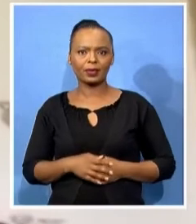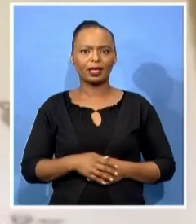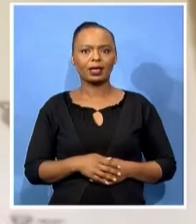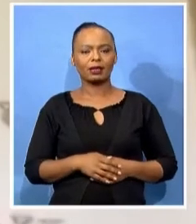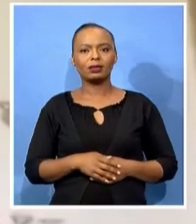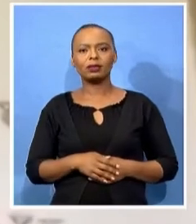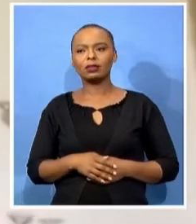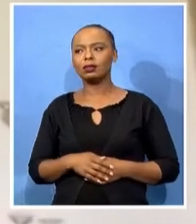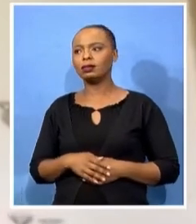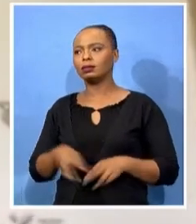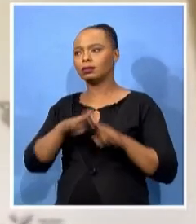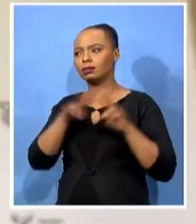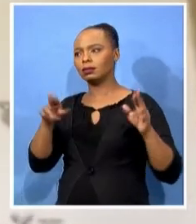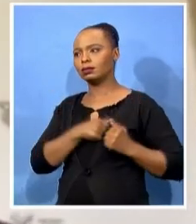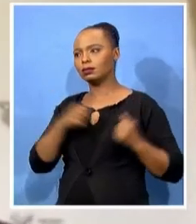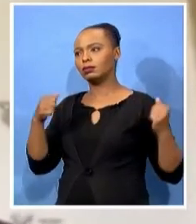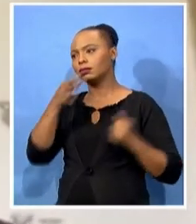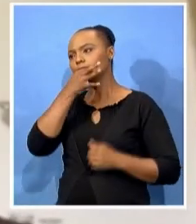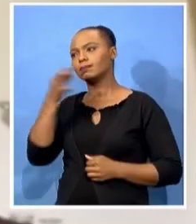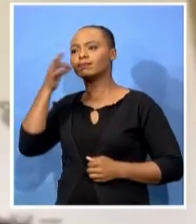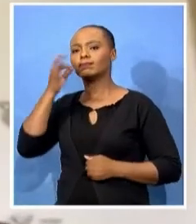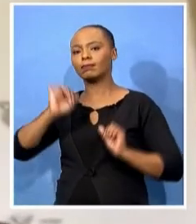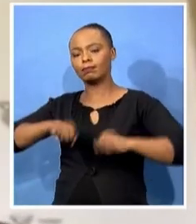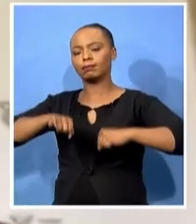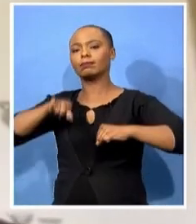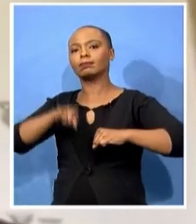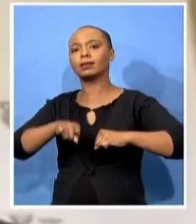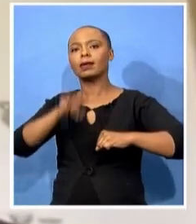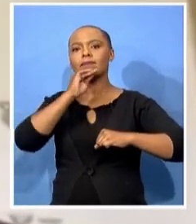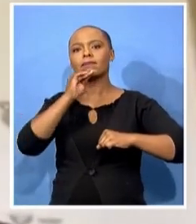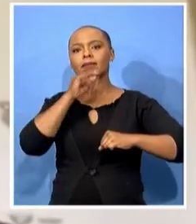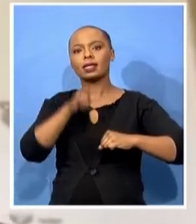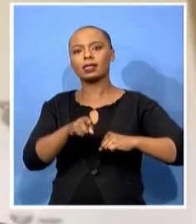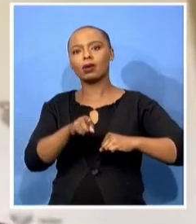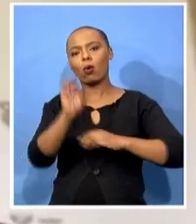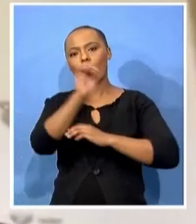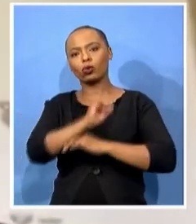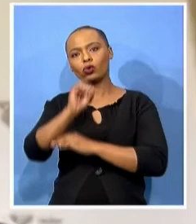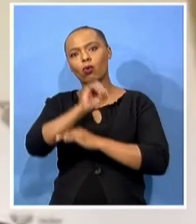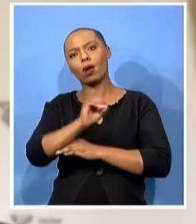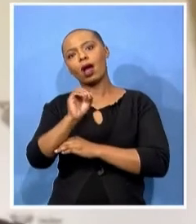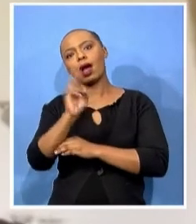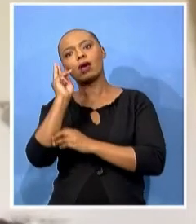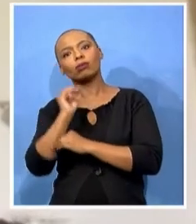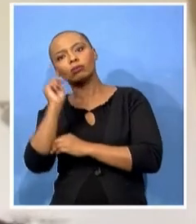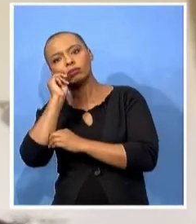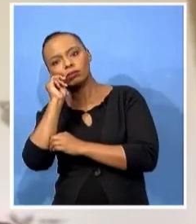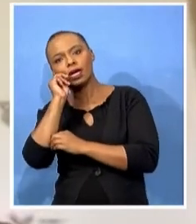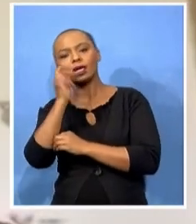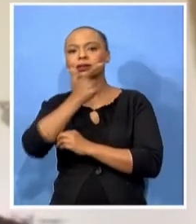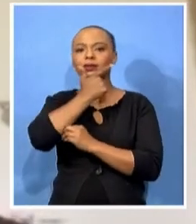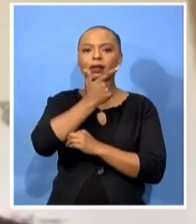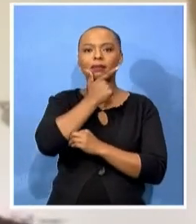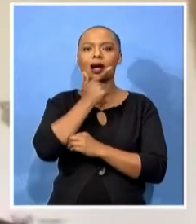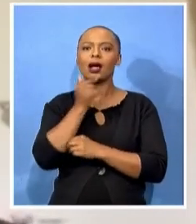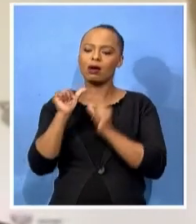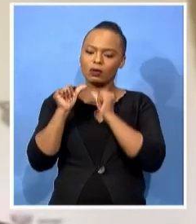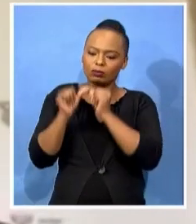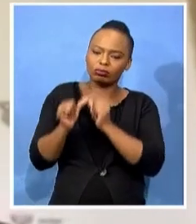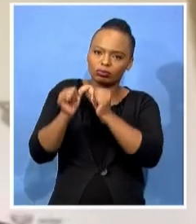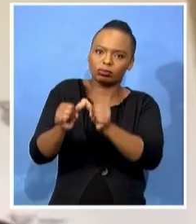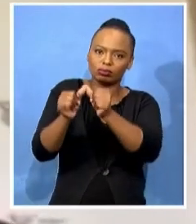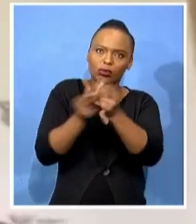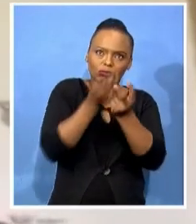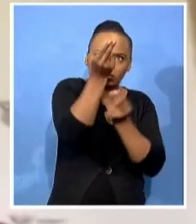earlier, from September, October, and so on. And these were basically to allow the manufacturers to